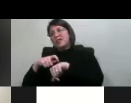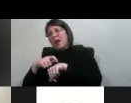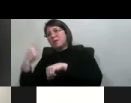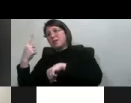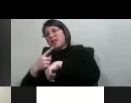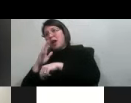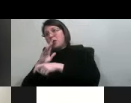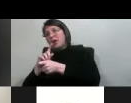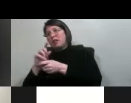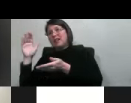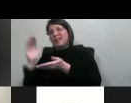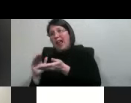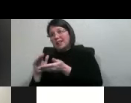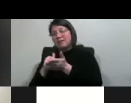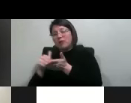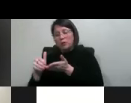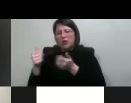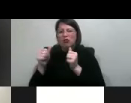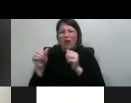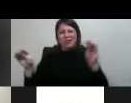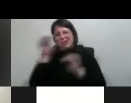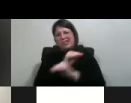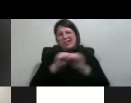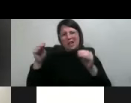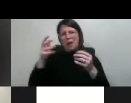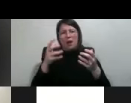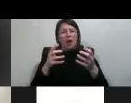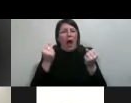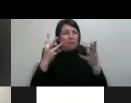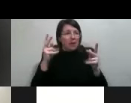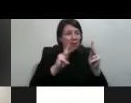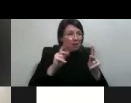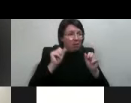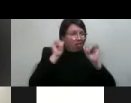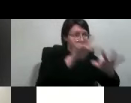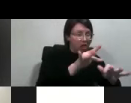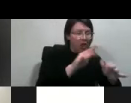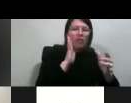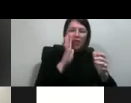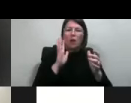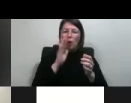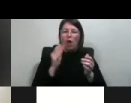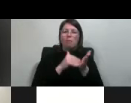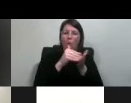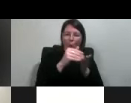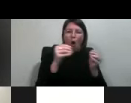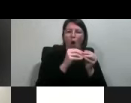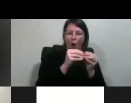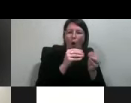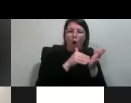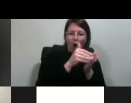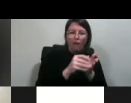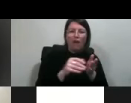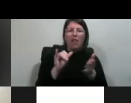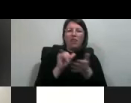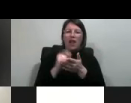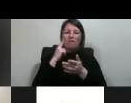the service where we're seeing the ridership to match demand. And that's the routes 1,